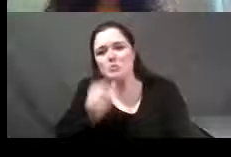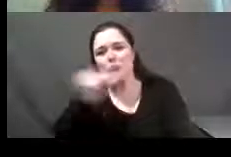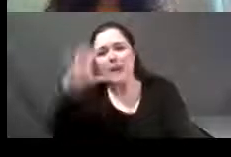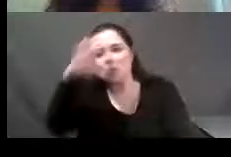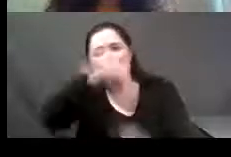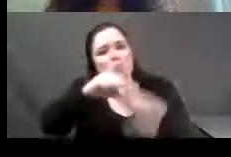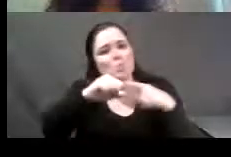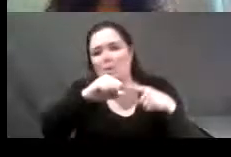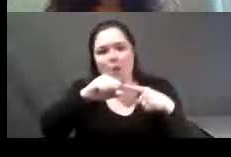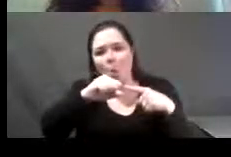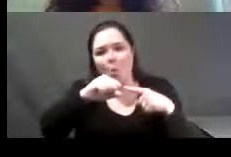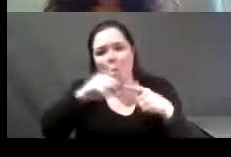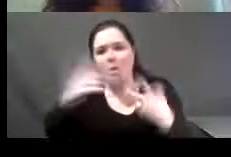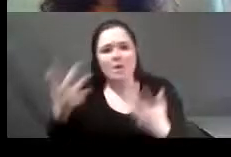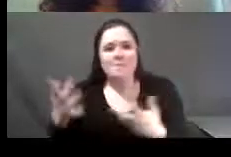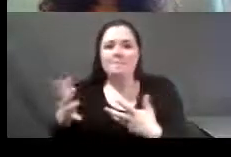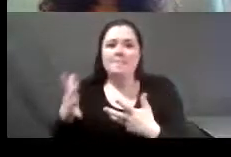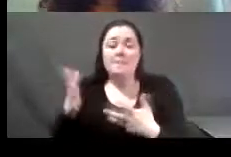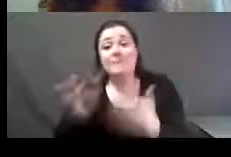a preference that